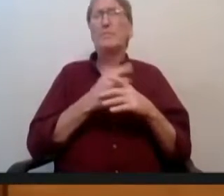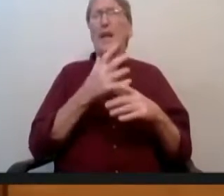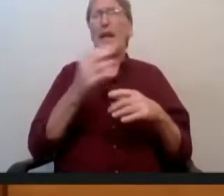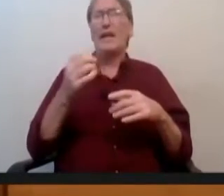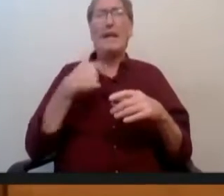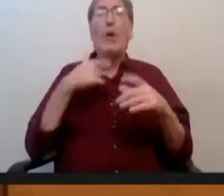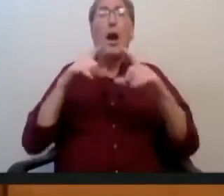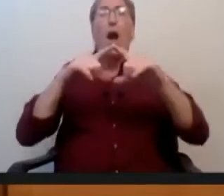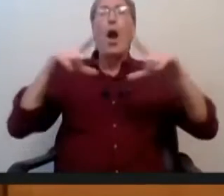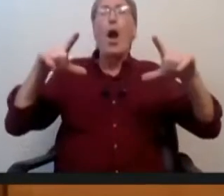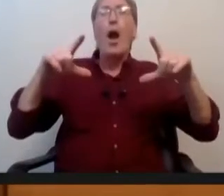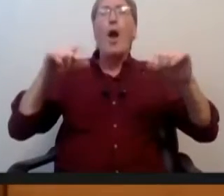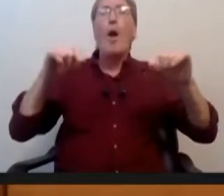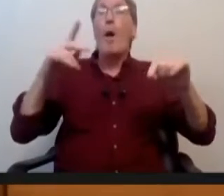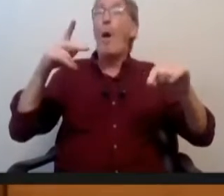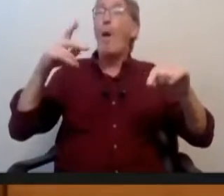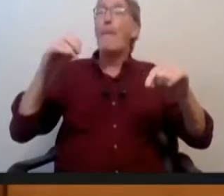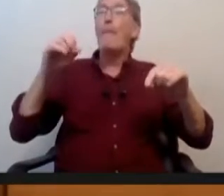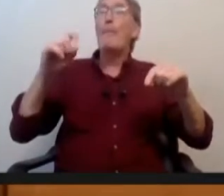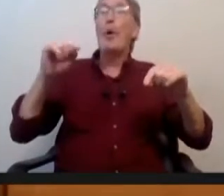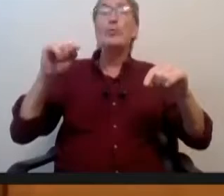postcard that used to be